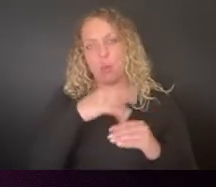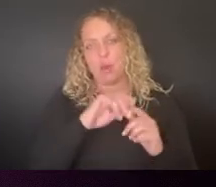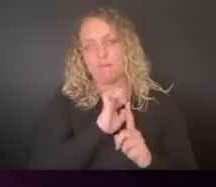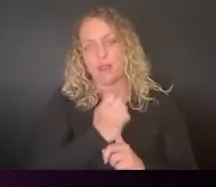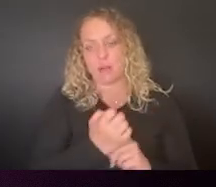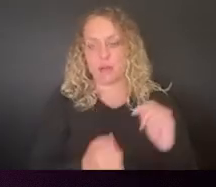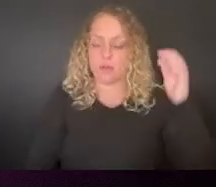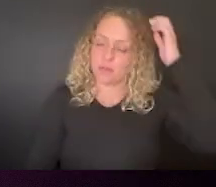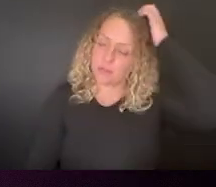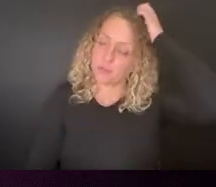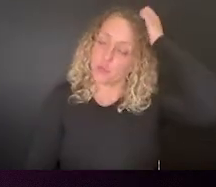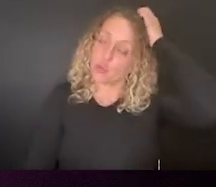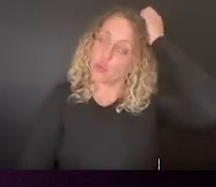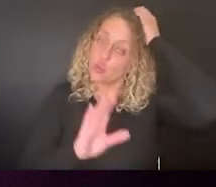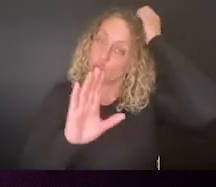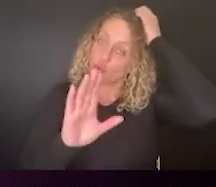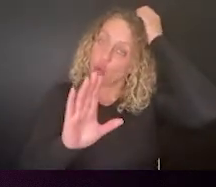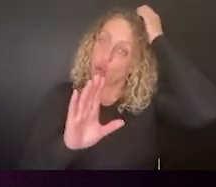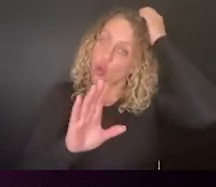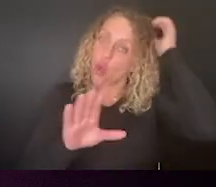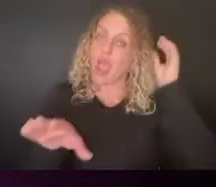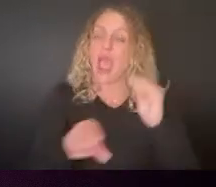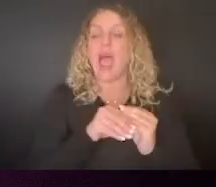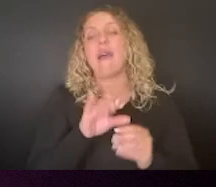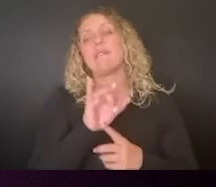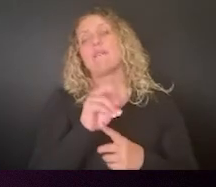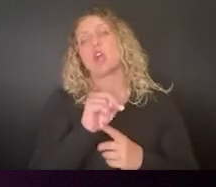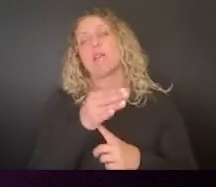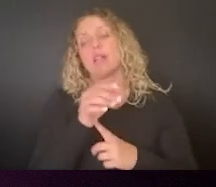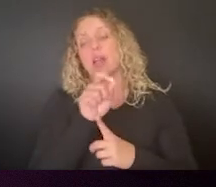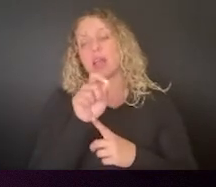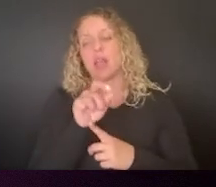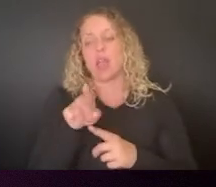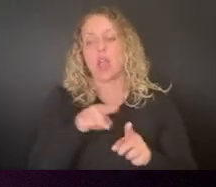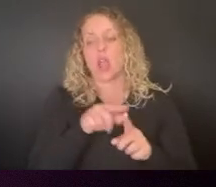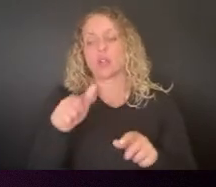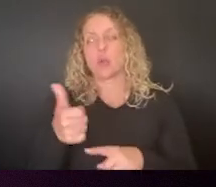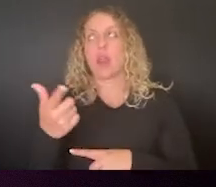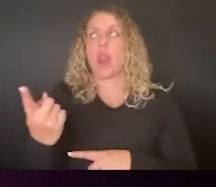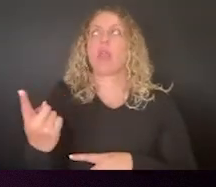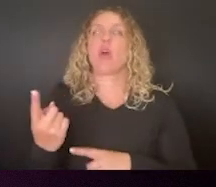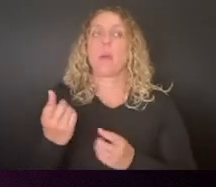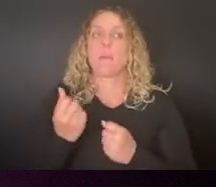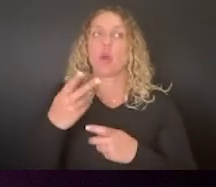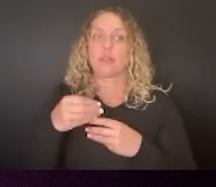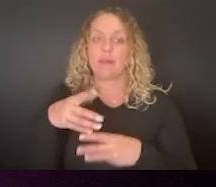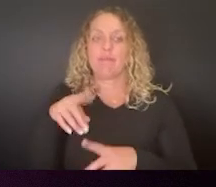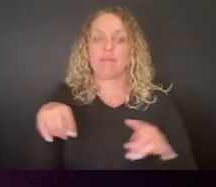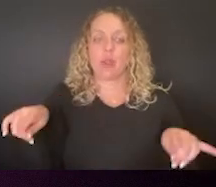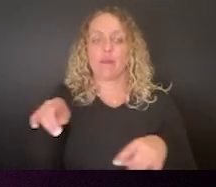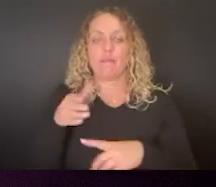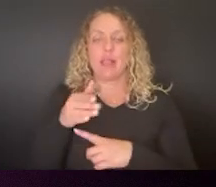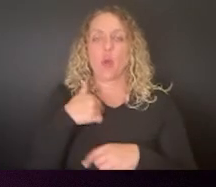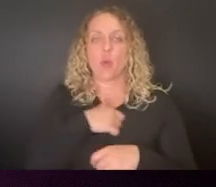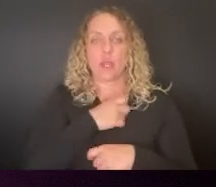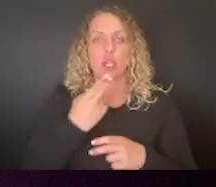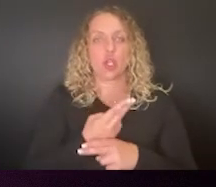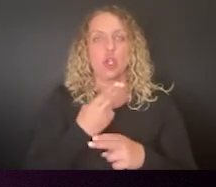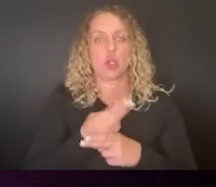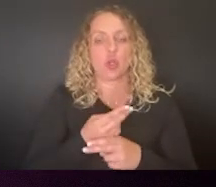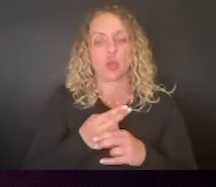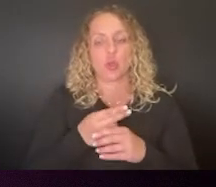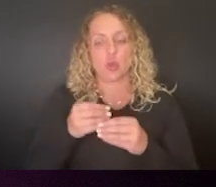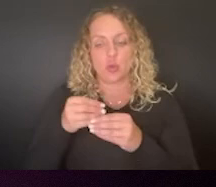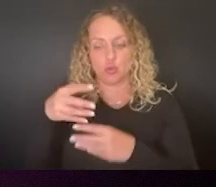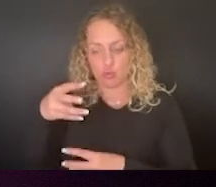anything at the last moment, especially if you're using different favicons in more than one environment. So by adding a